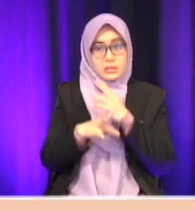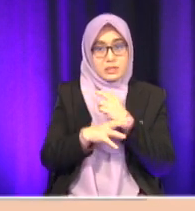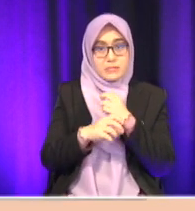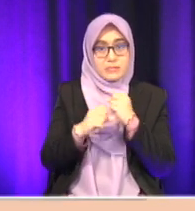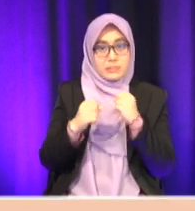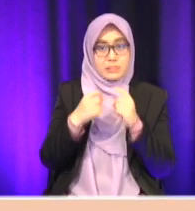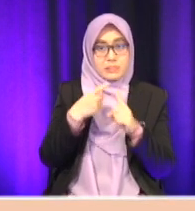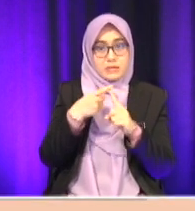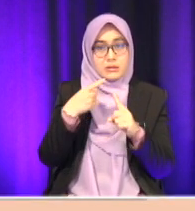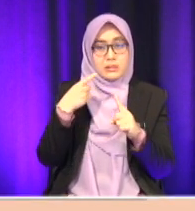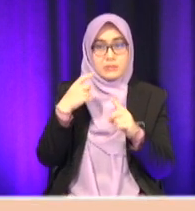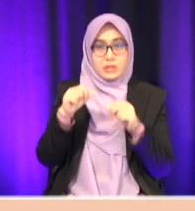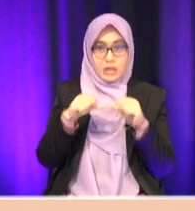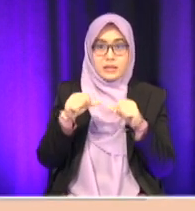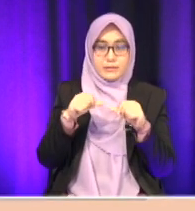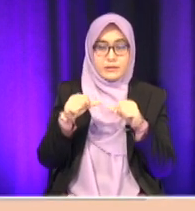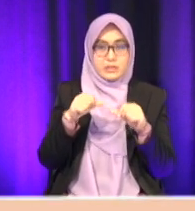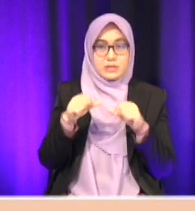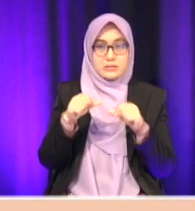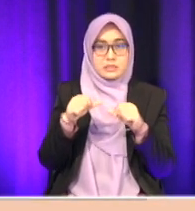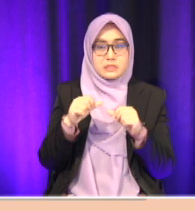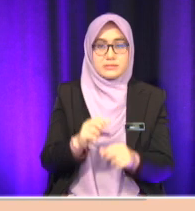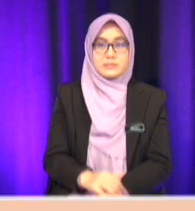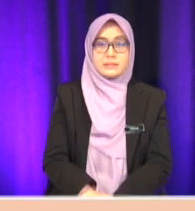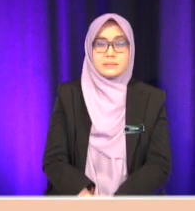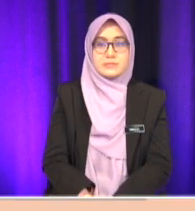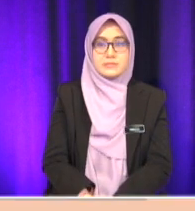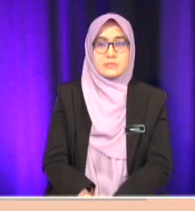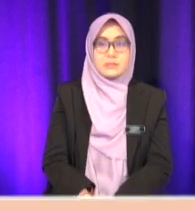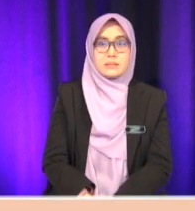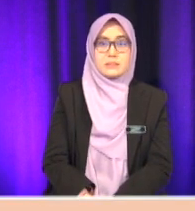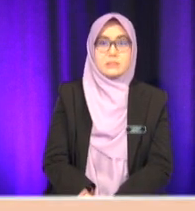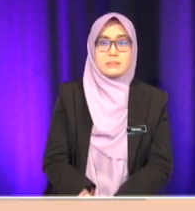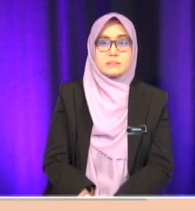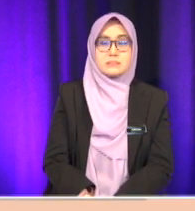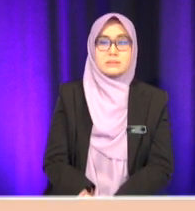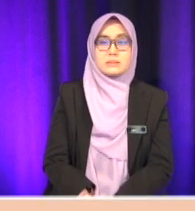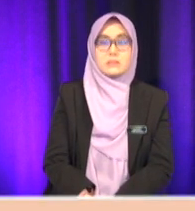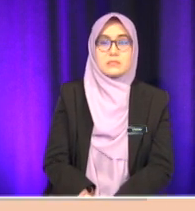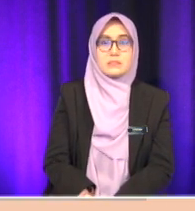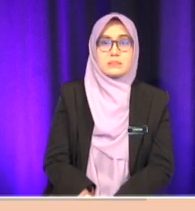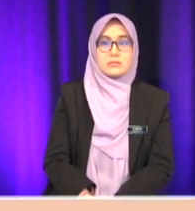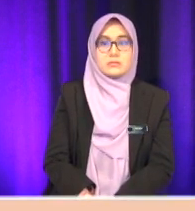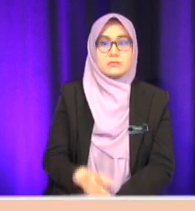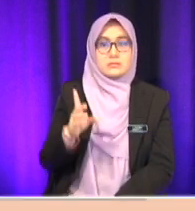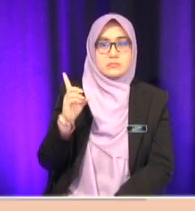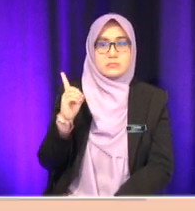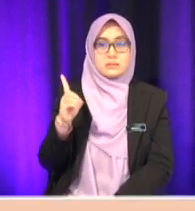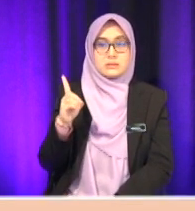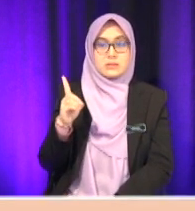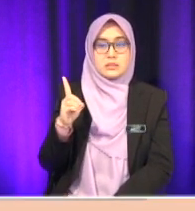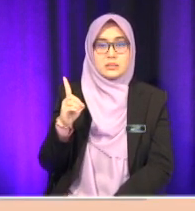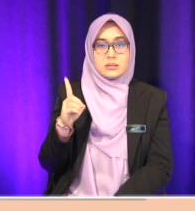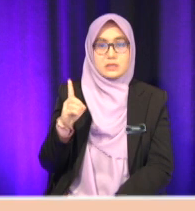the activities, which is a huge change in their behavior. Okay. And then next,